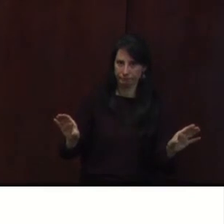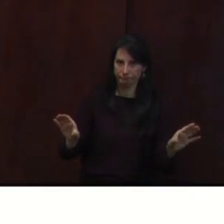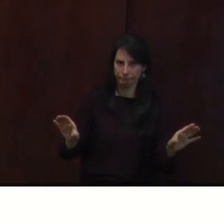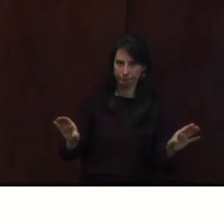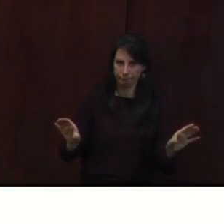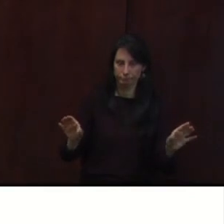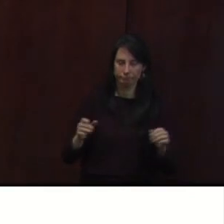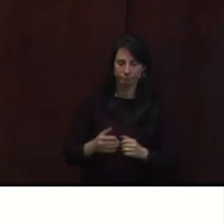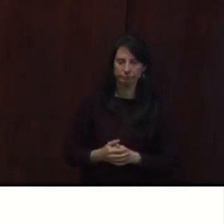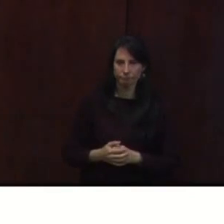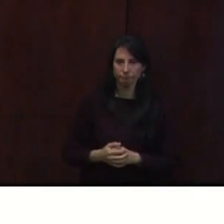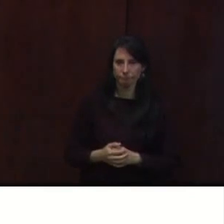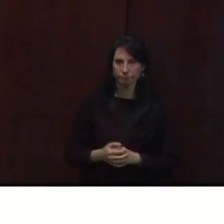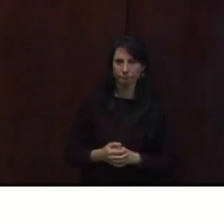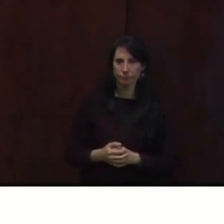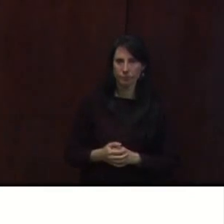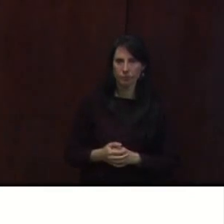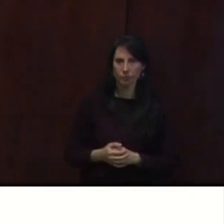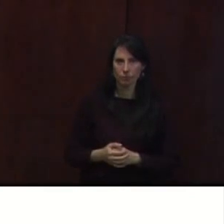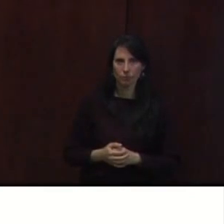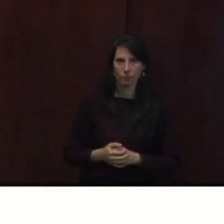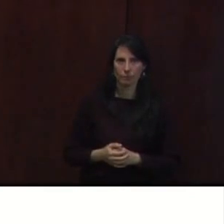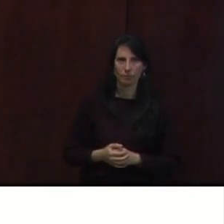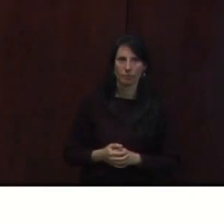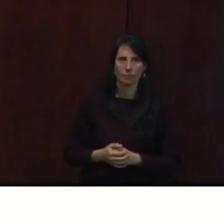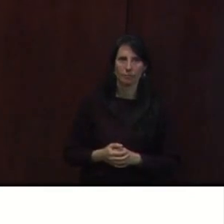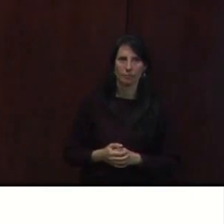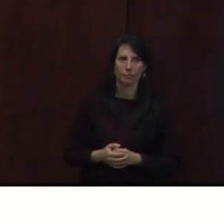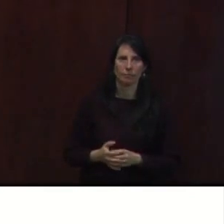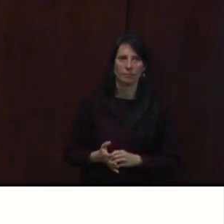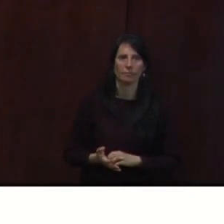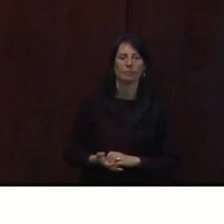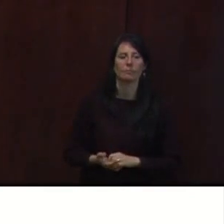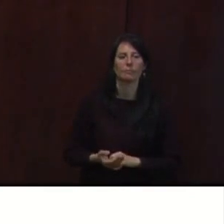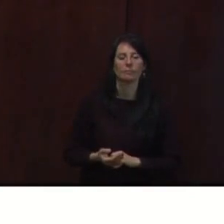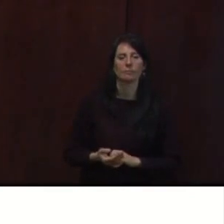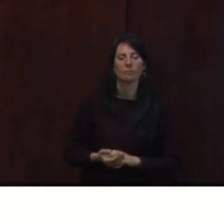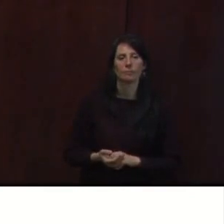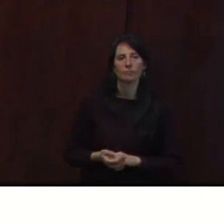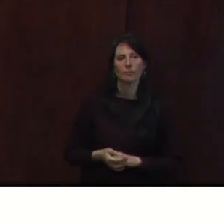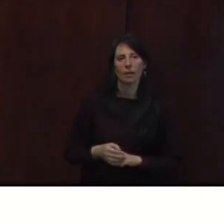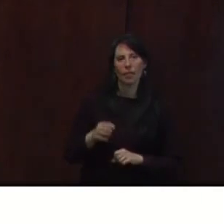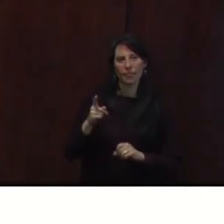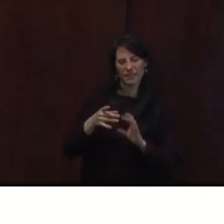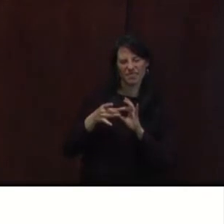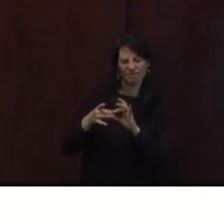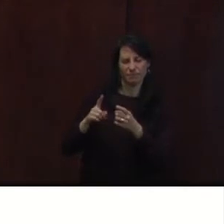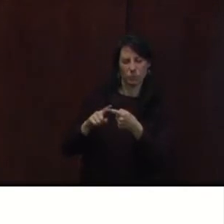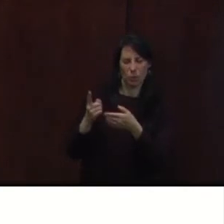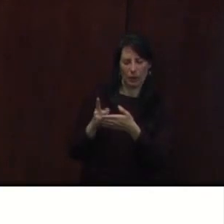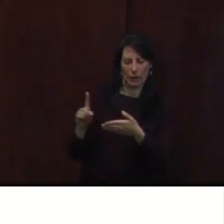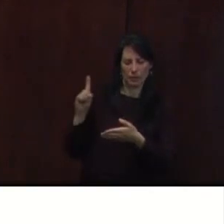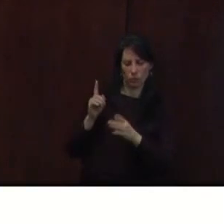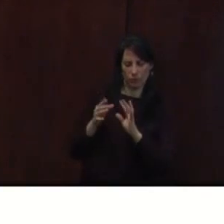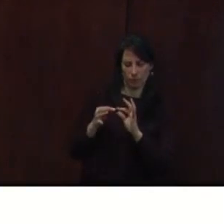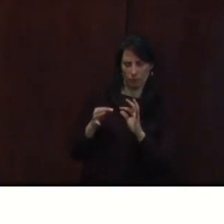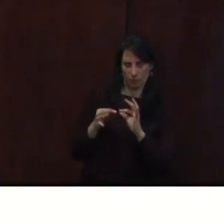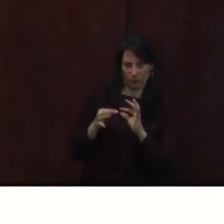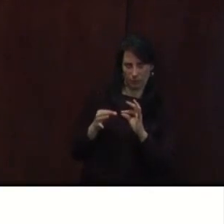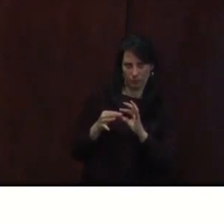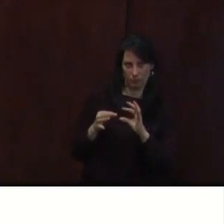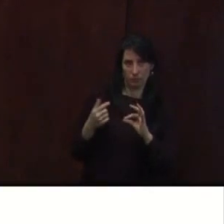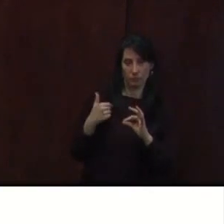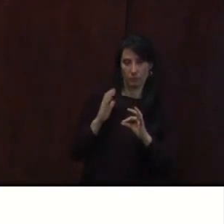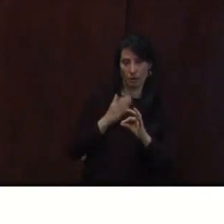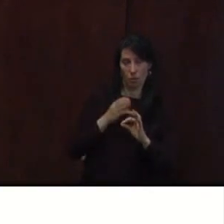So this is stemming from some of the conversations we had last week. This is our public health burden to get us to 70% vaccinated